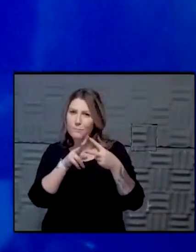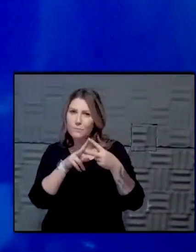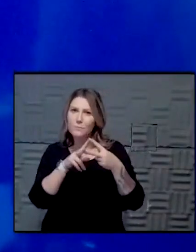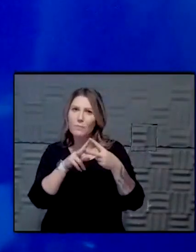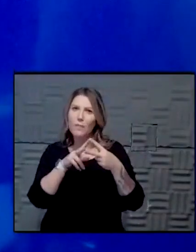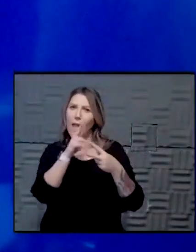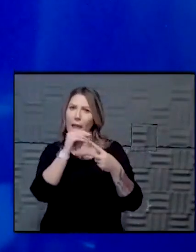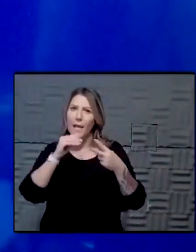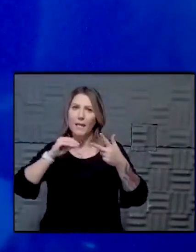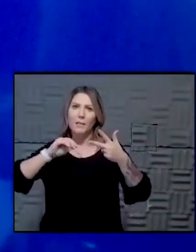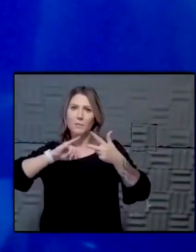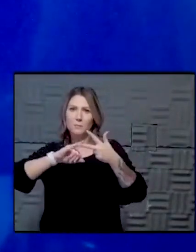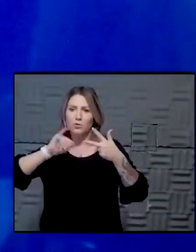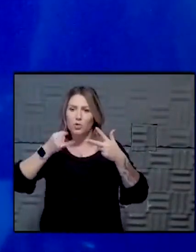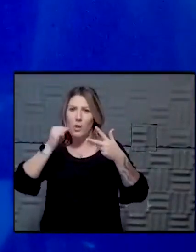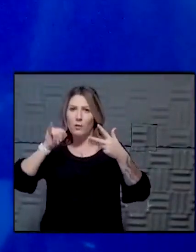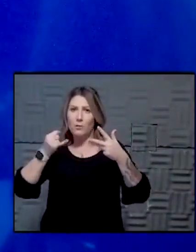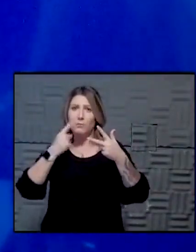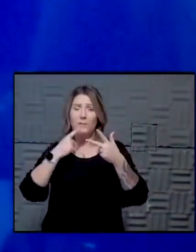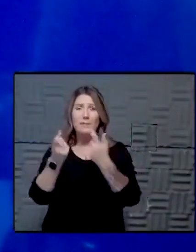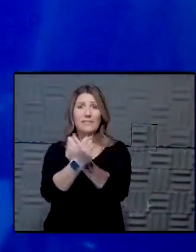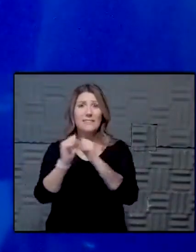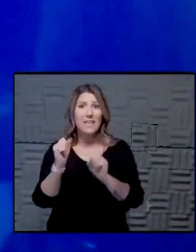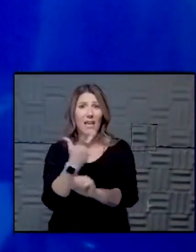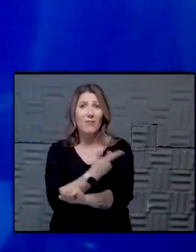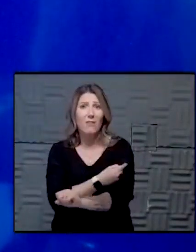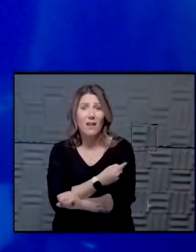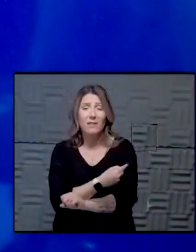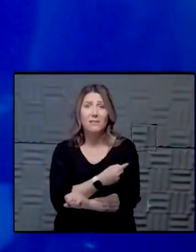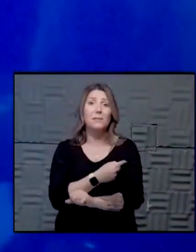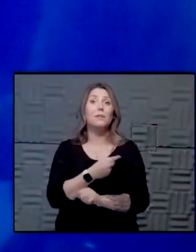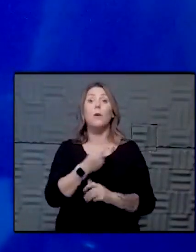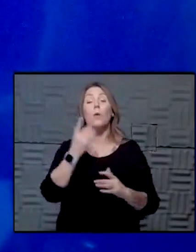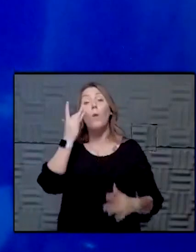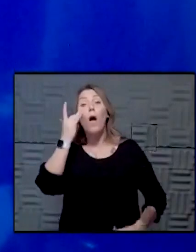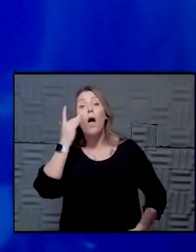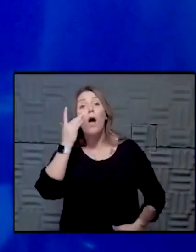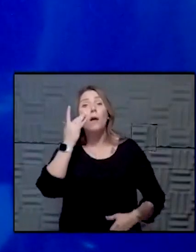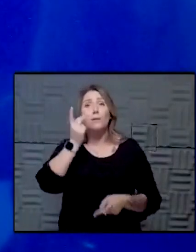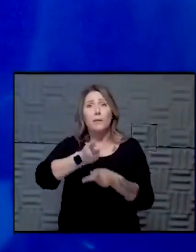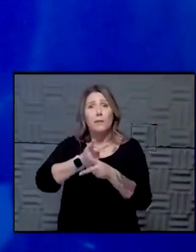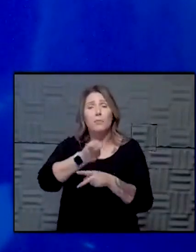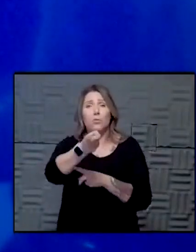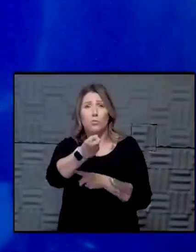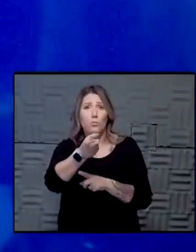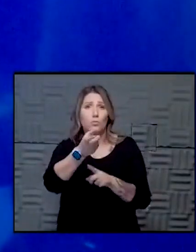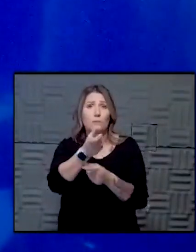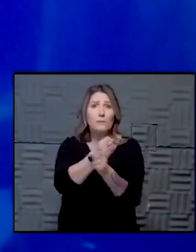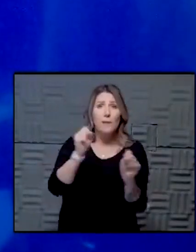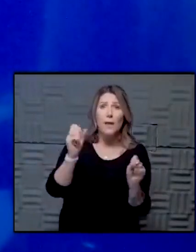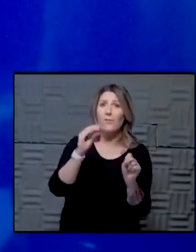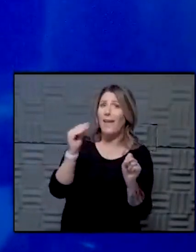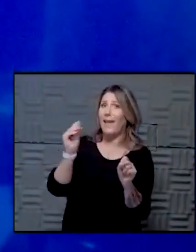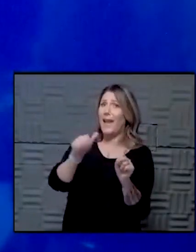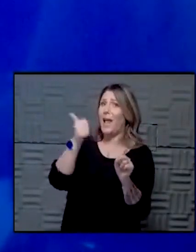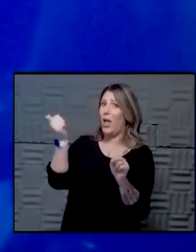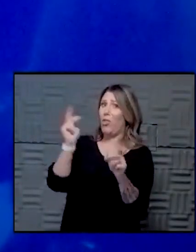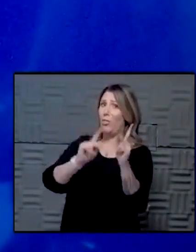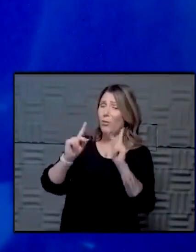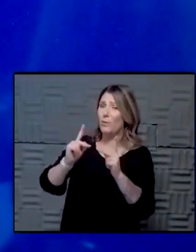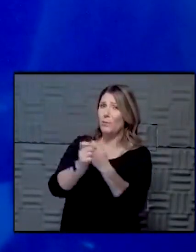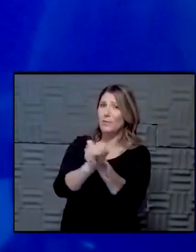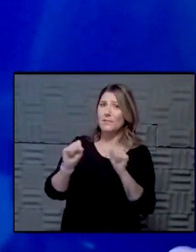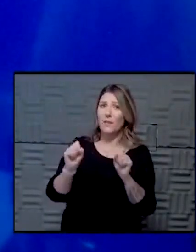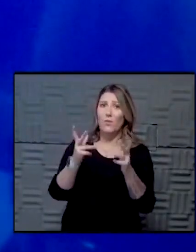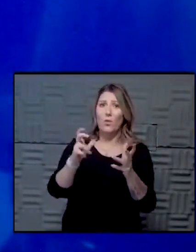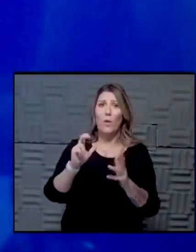and J&J, they are safe vaccines. They make you safe, and they keep others safe. It's the triple safe. You want the triple